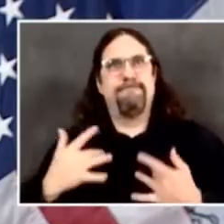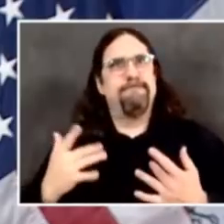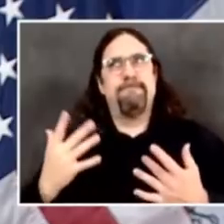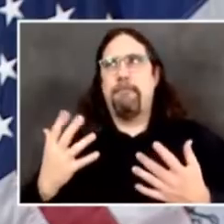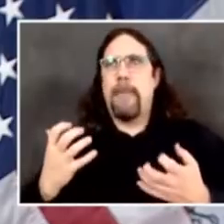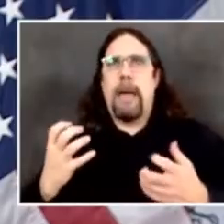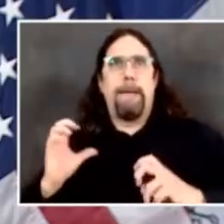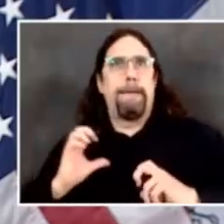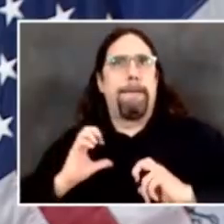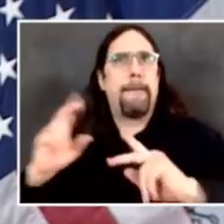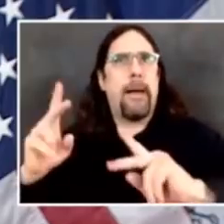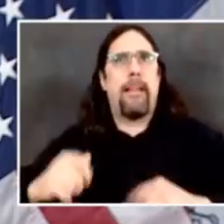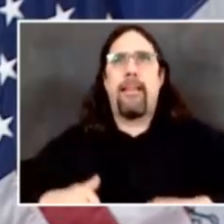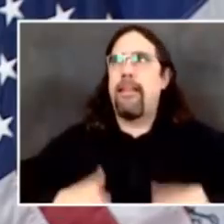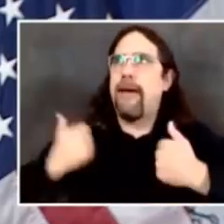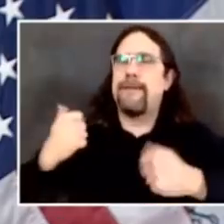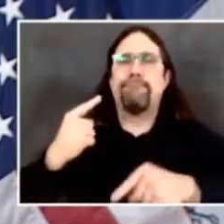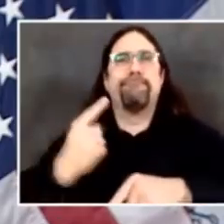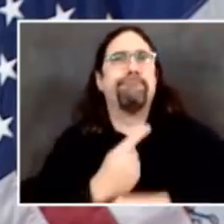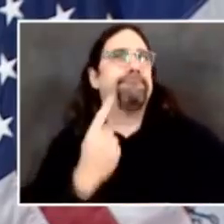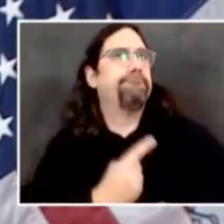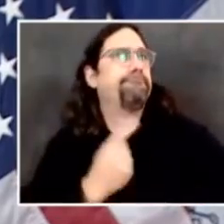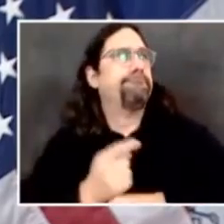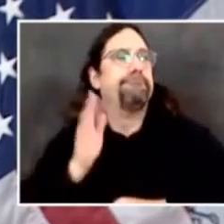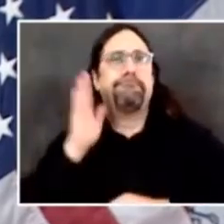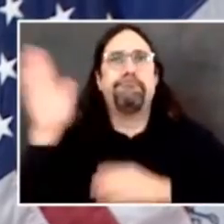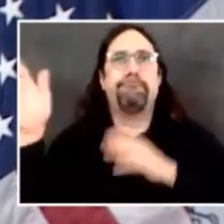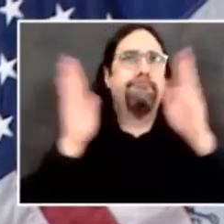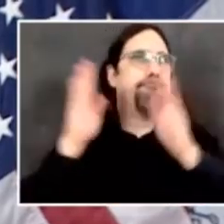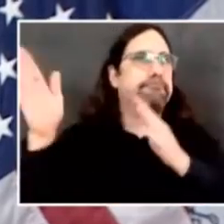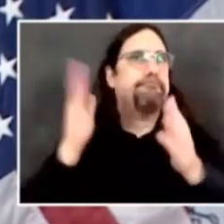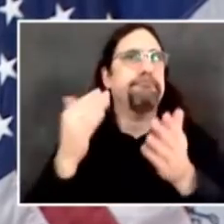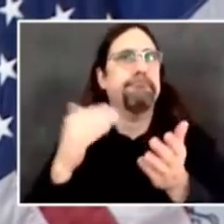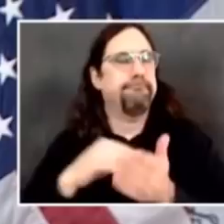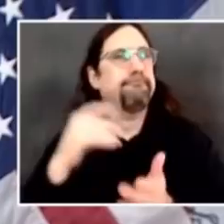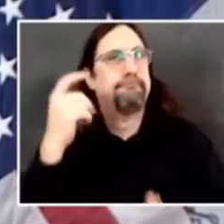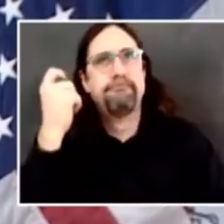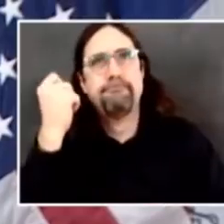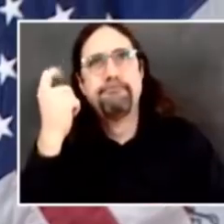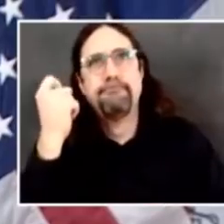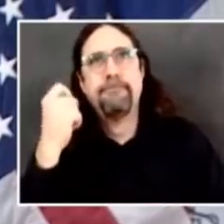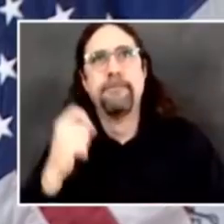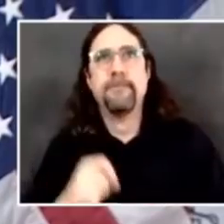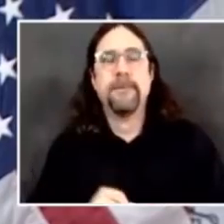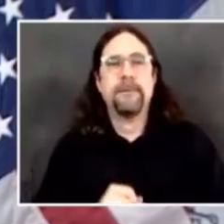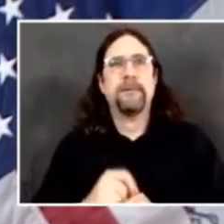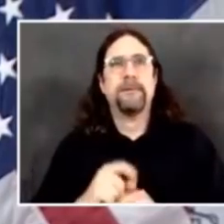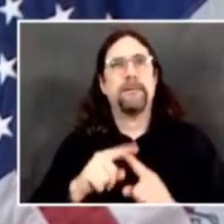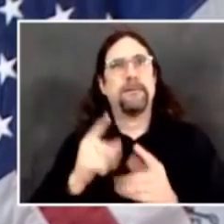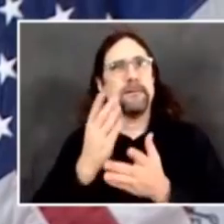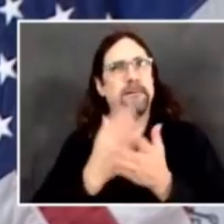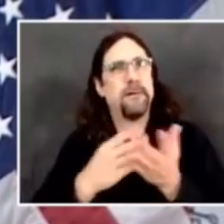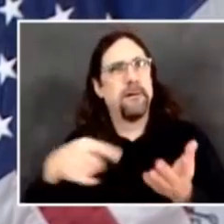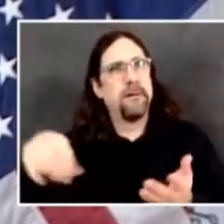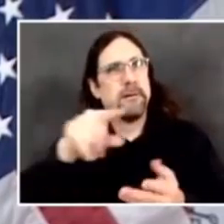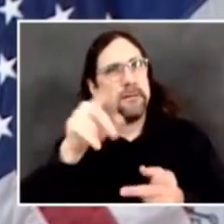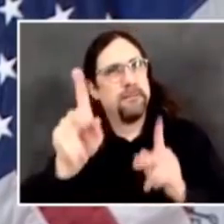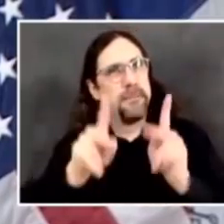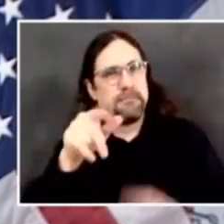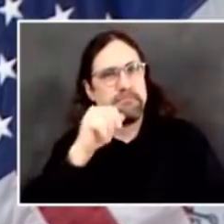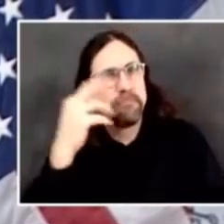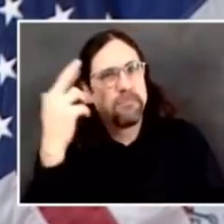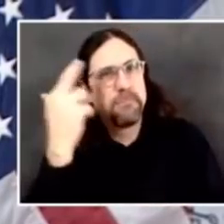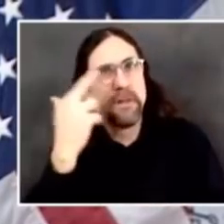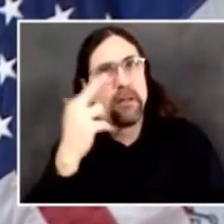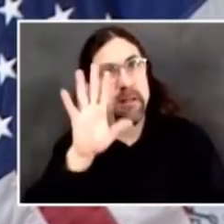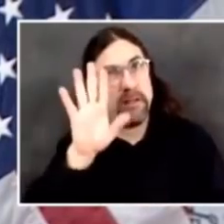in many cases, and a reality that keeps us grounded and is a reminder that we don't stop fighting this battle. In the hospitals